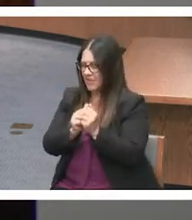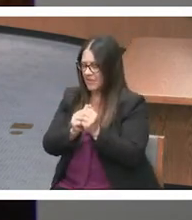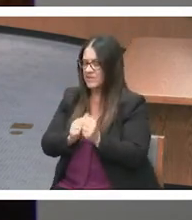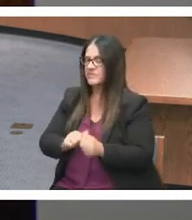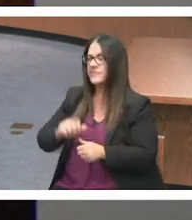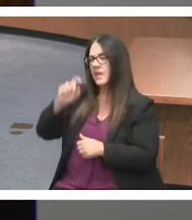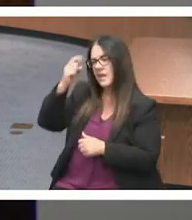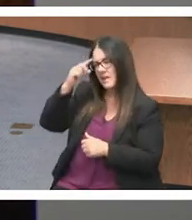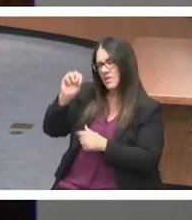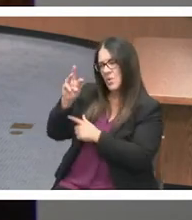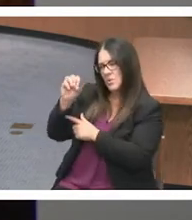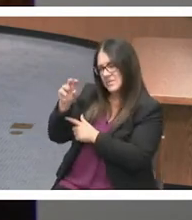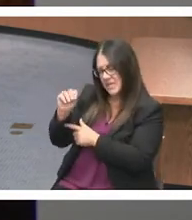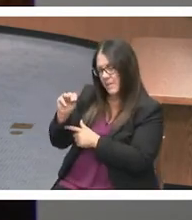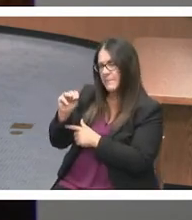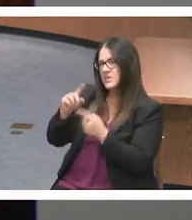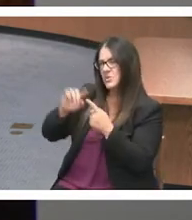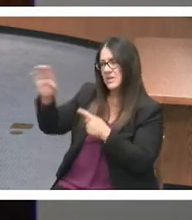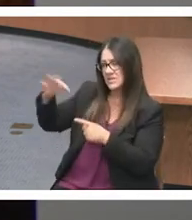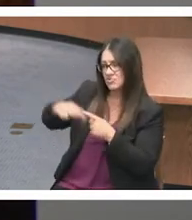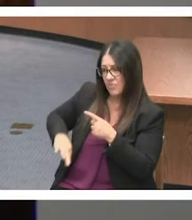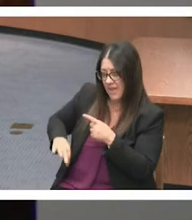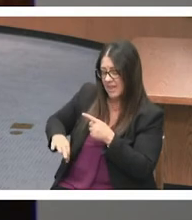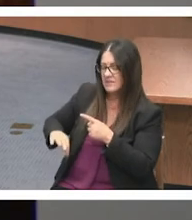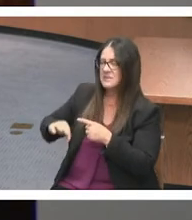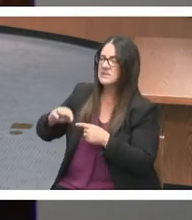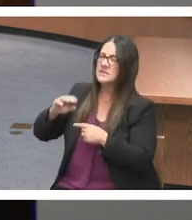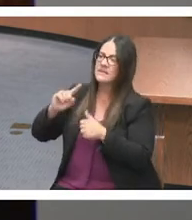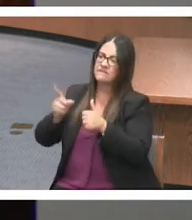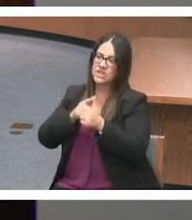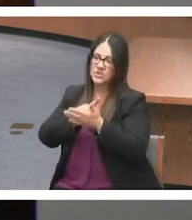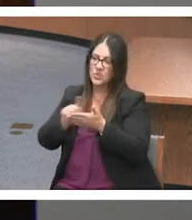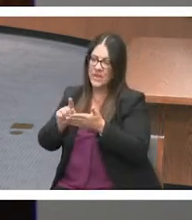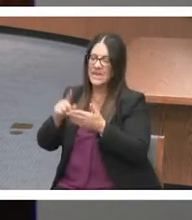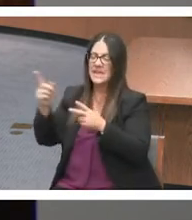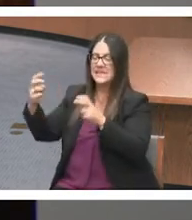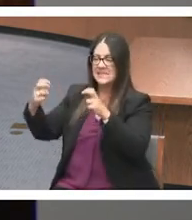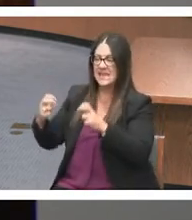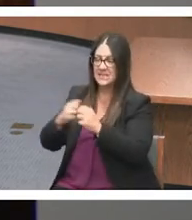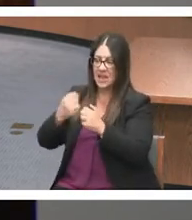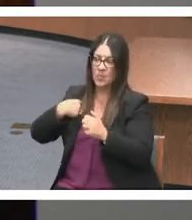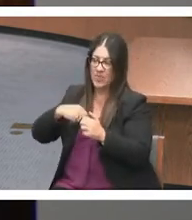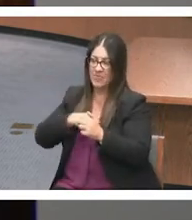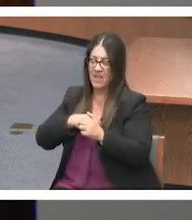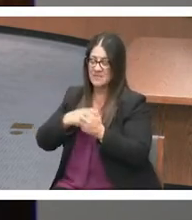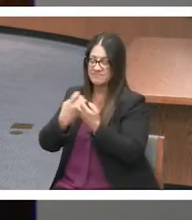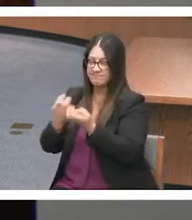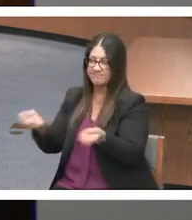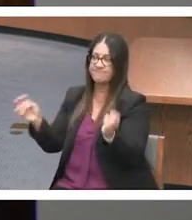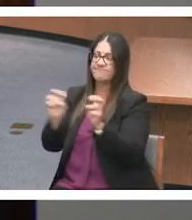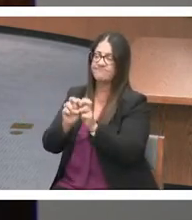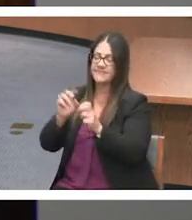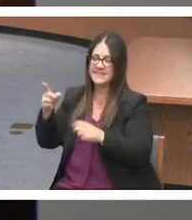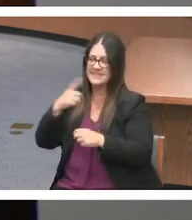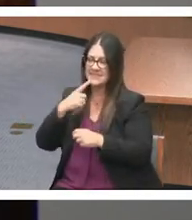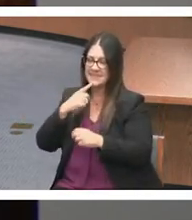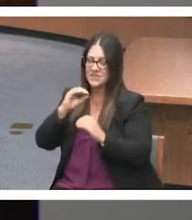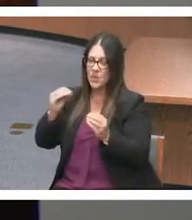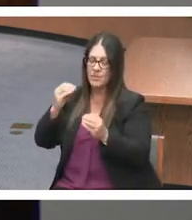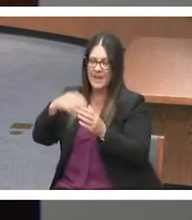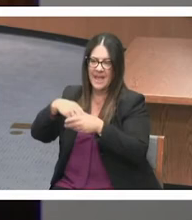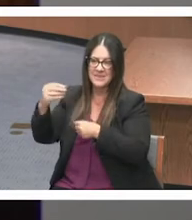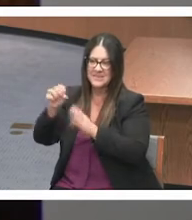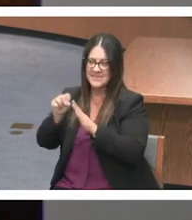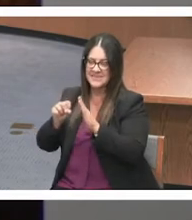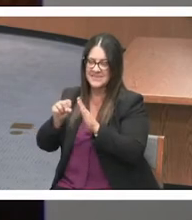Newsom, to his credit, sat us down really the first week, our secretaries, and he basically said, look, very few people outside of Sacramento even know the differences between